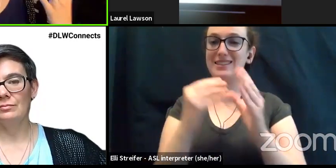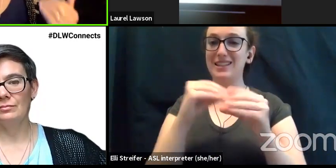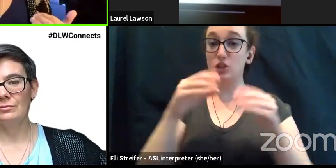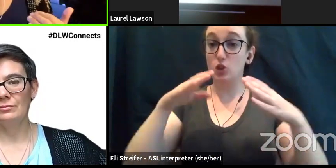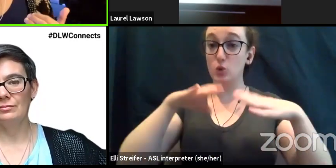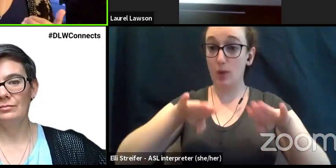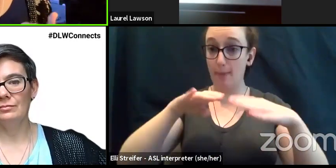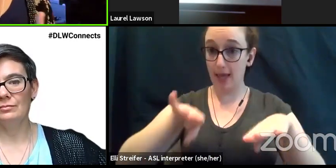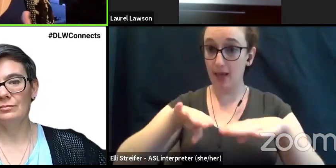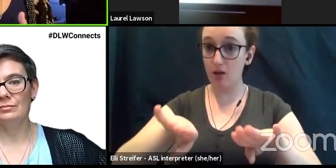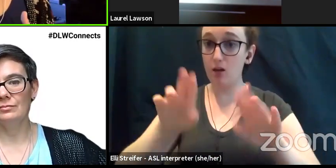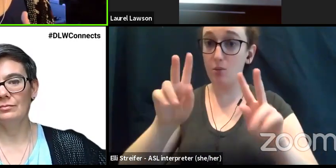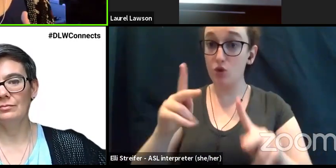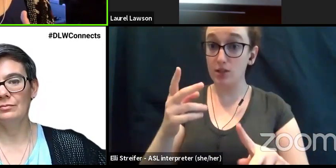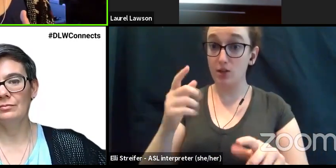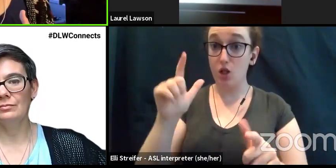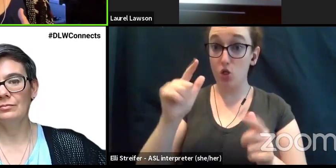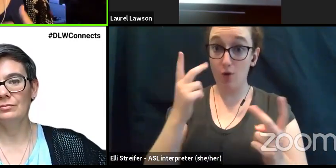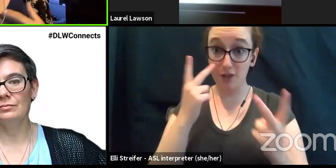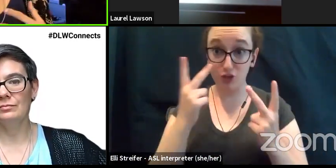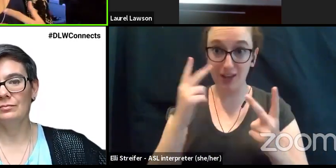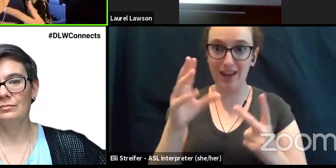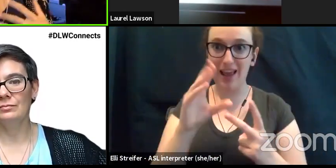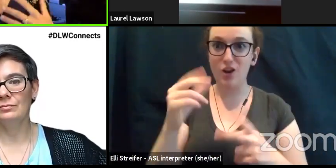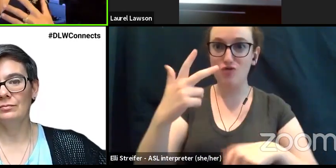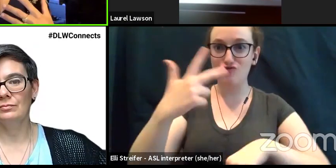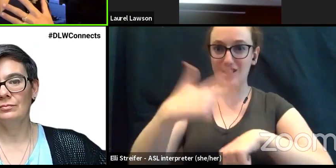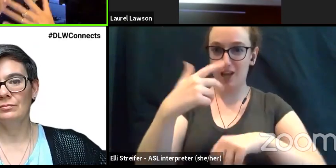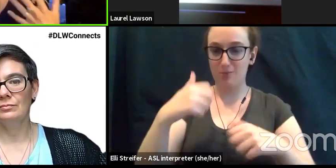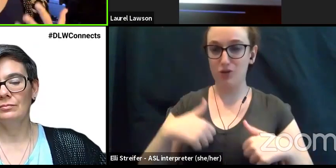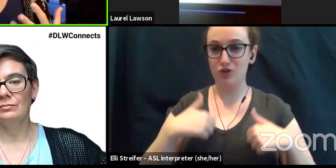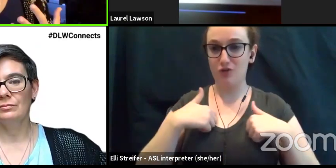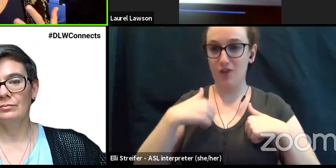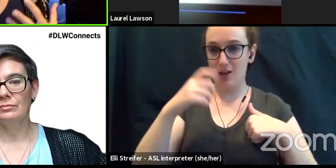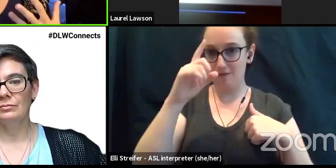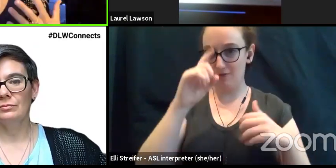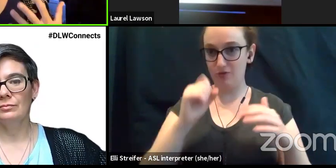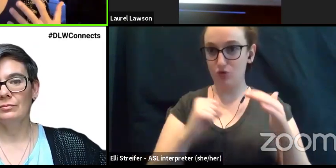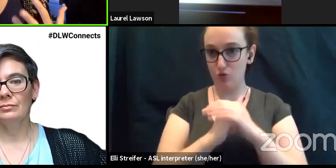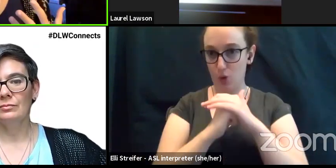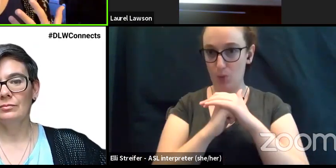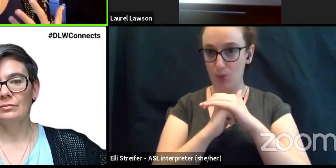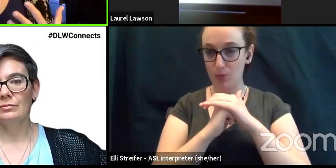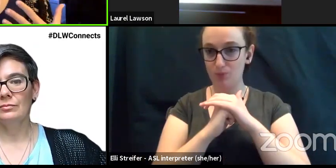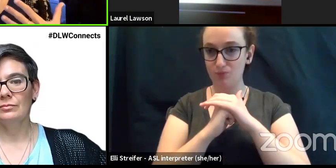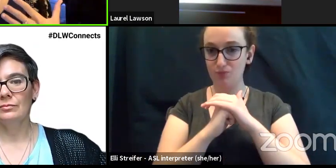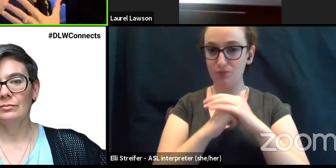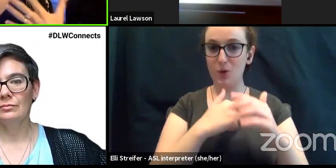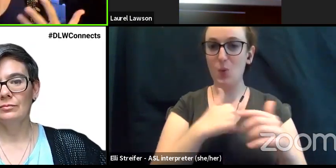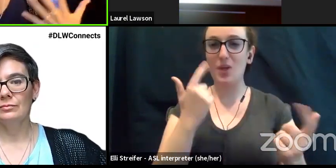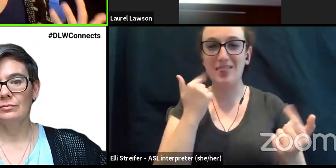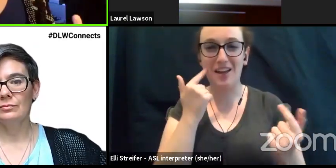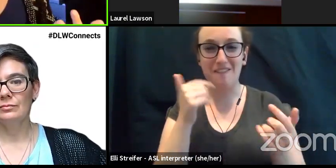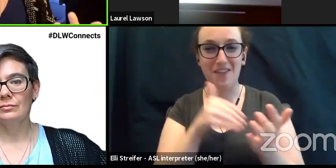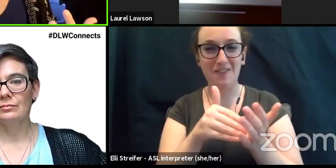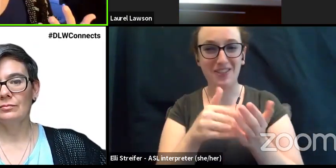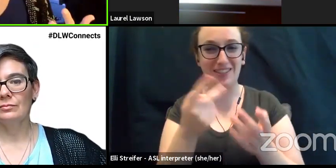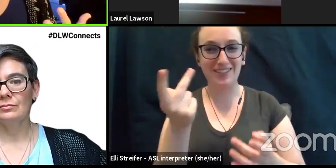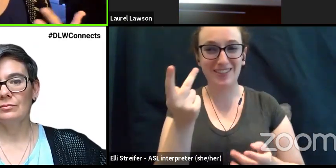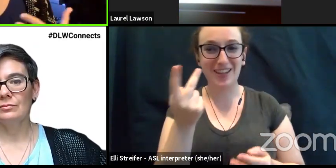is low-sighted. And it's been remarkable. We laugh about the fact that, you know, 2